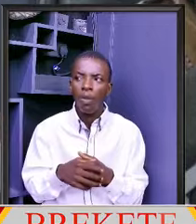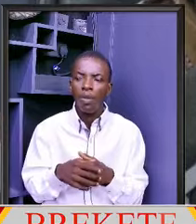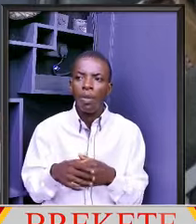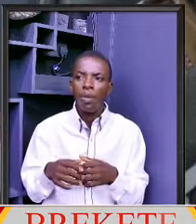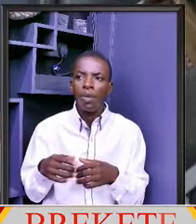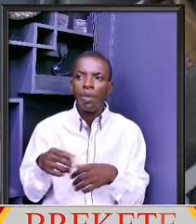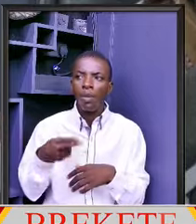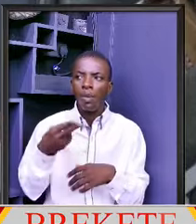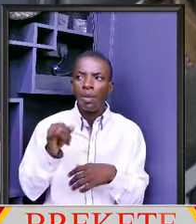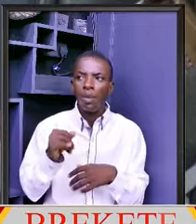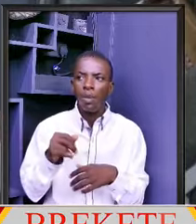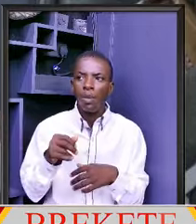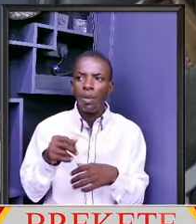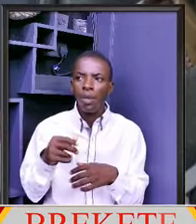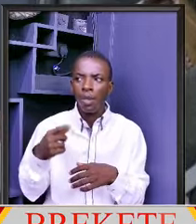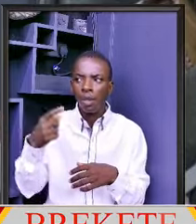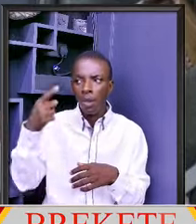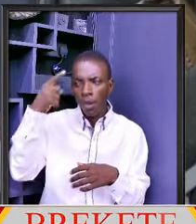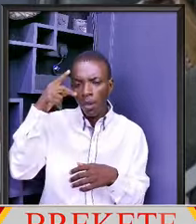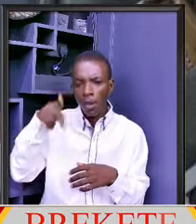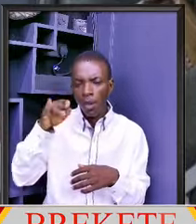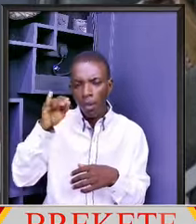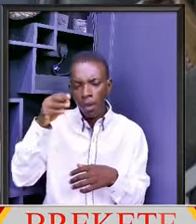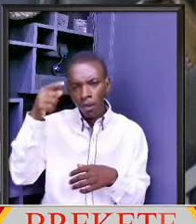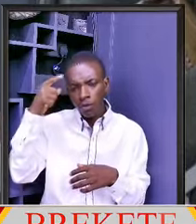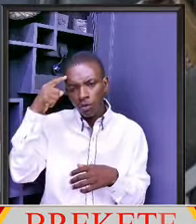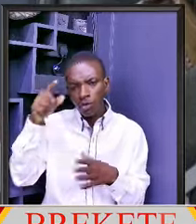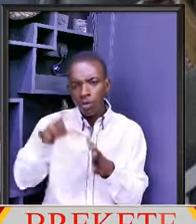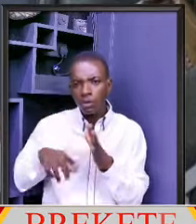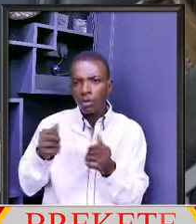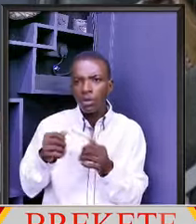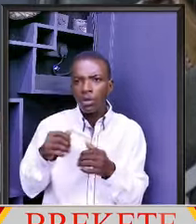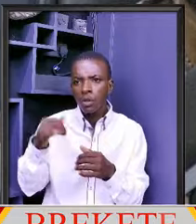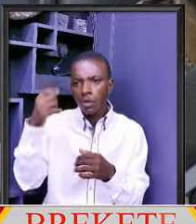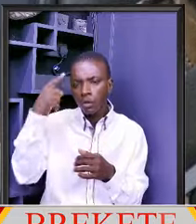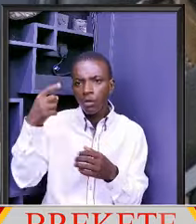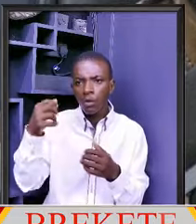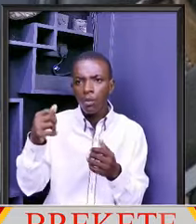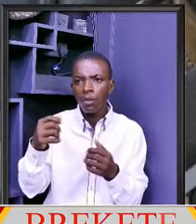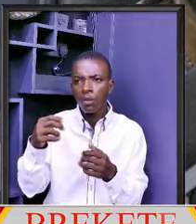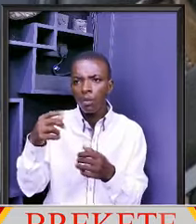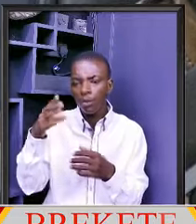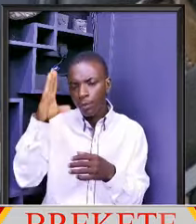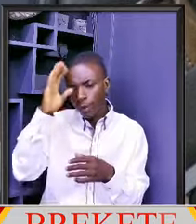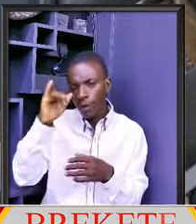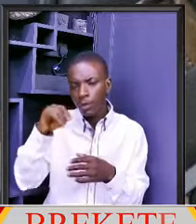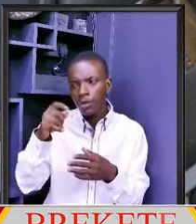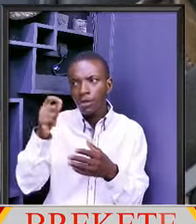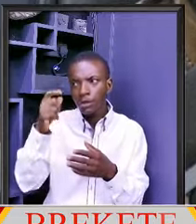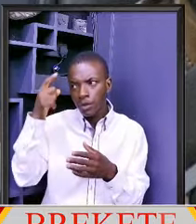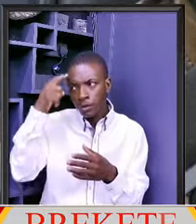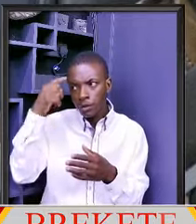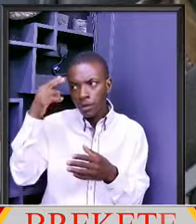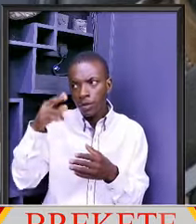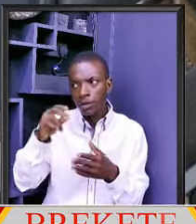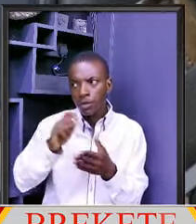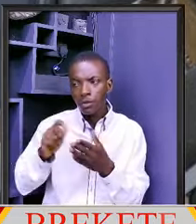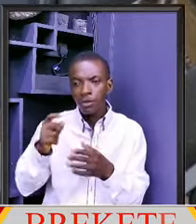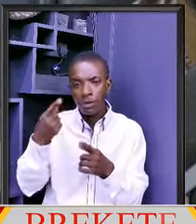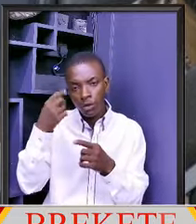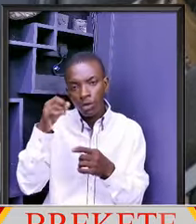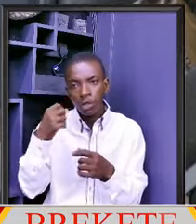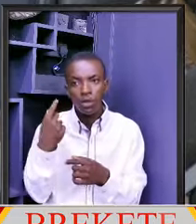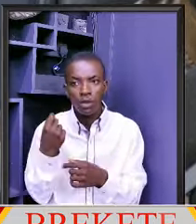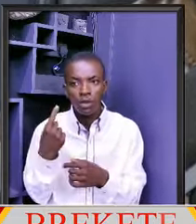most senseless evil man who will do a business with a person without writing. I said, yes, I may be senseless because there's